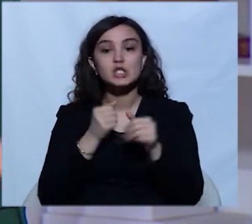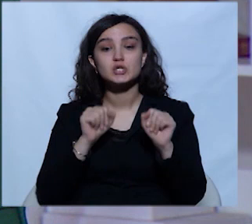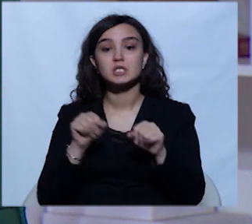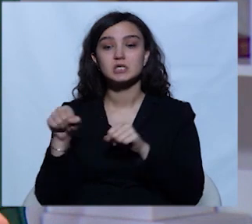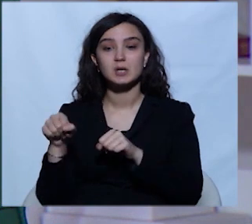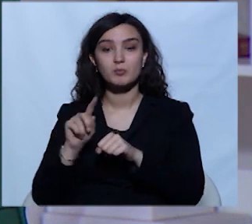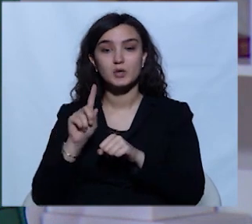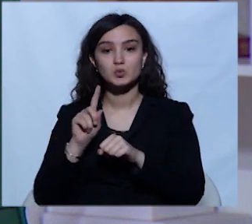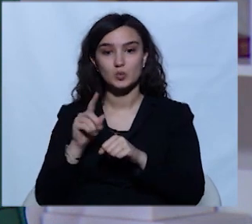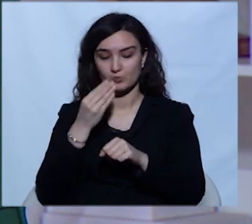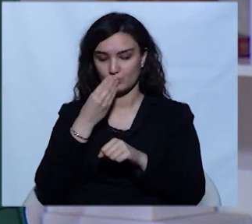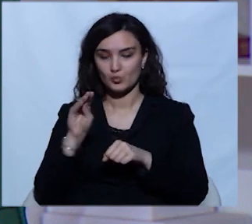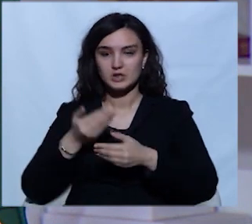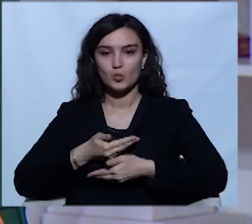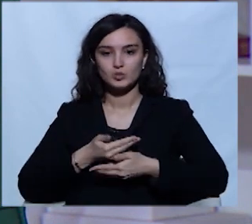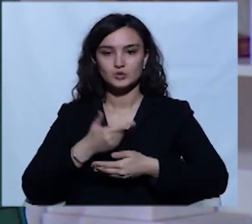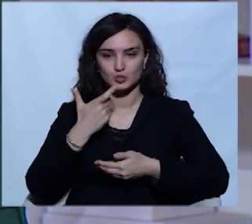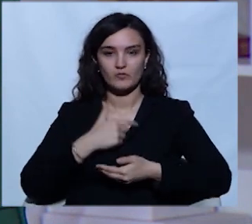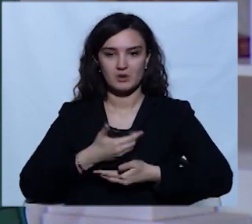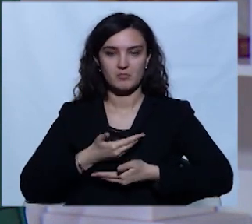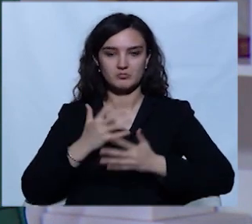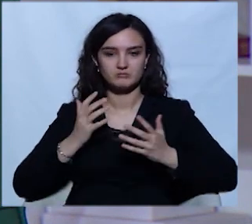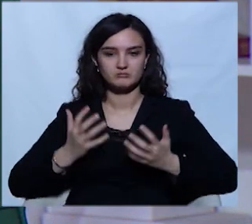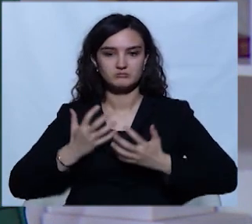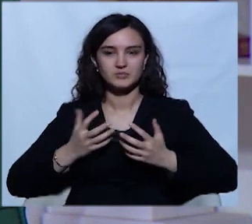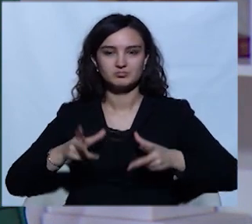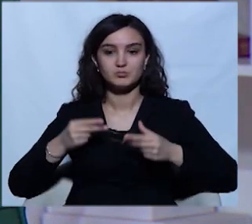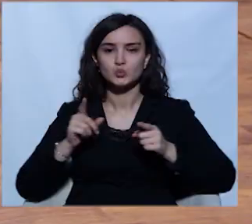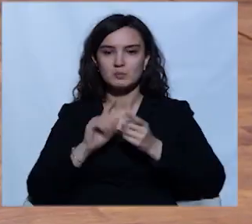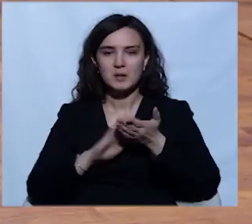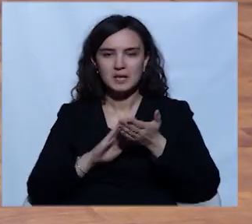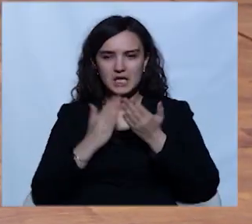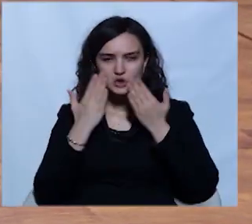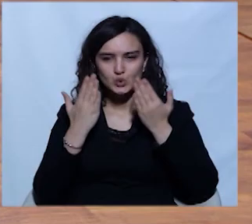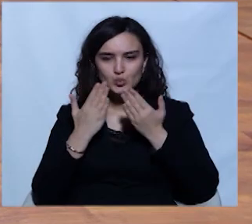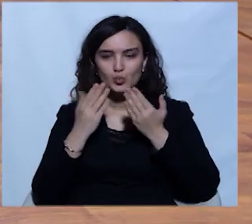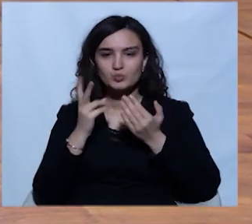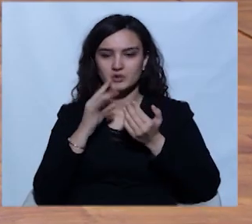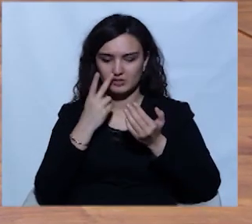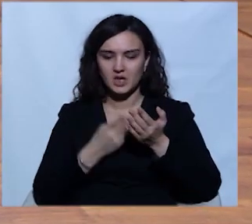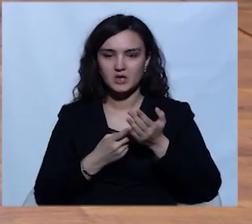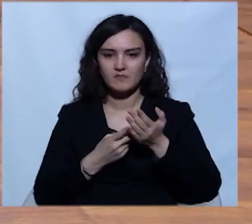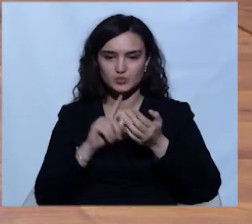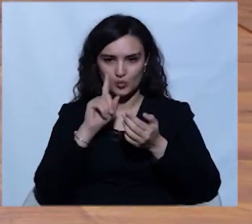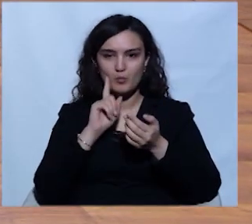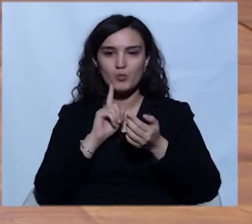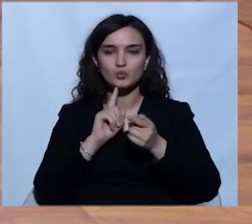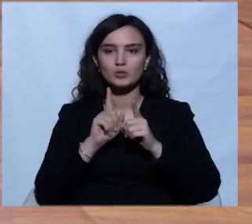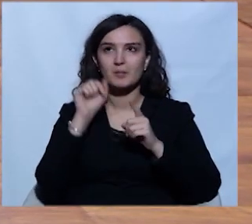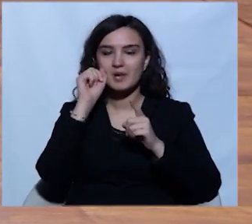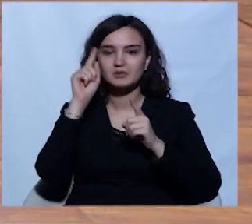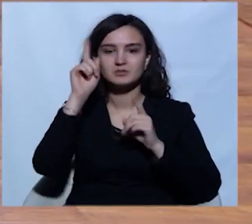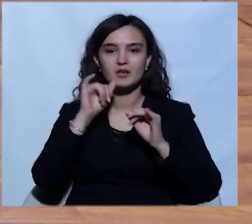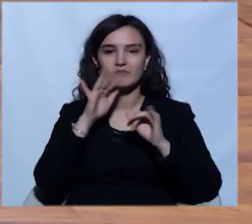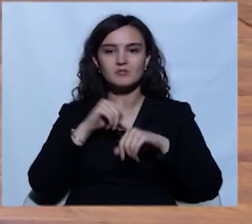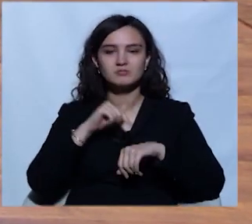make the best life for himself. He also reads the Bible and finds comfort as he grows closer to God and